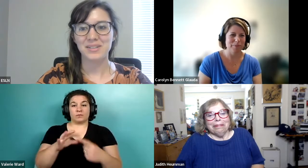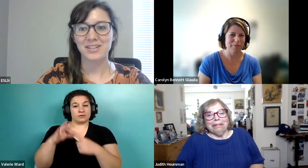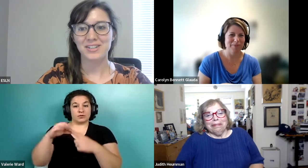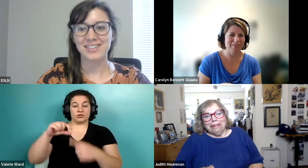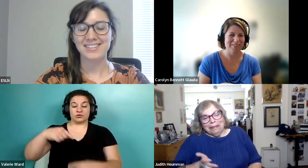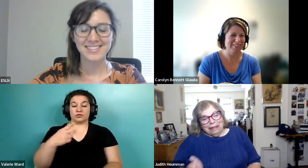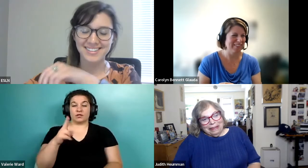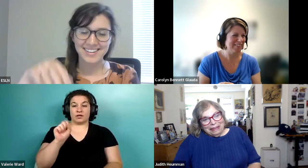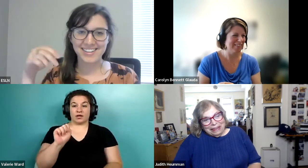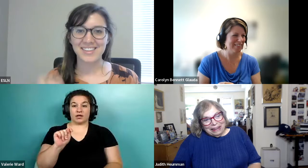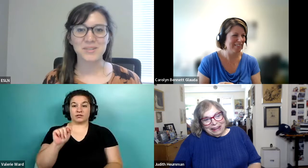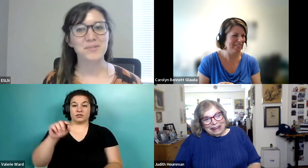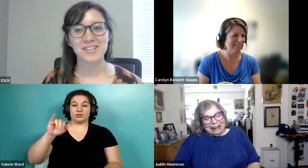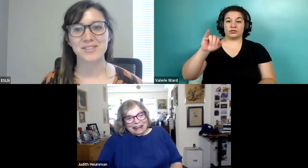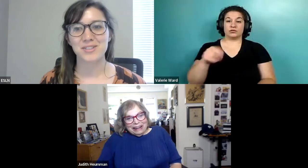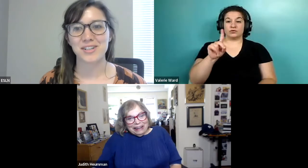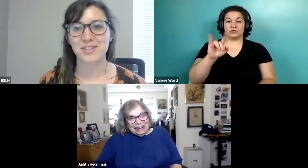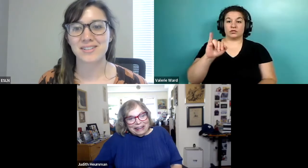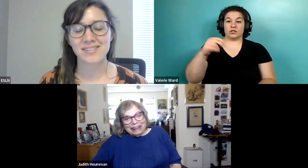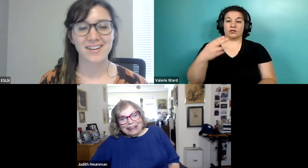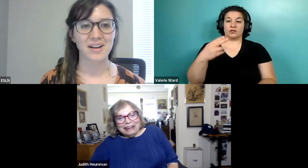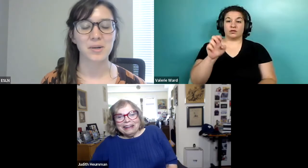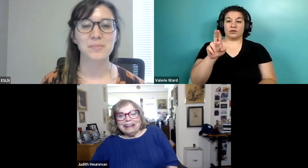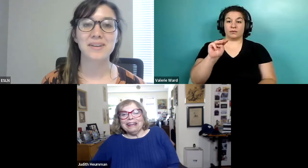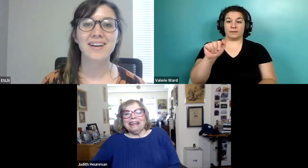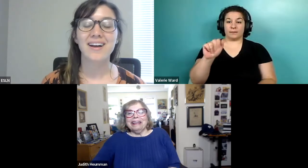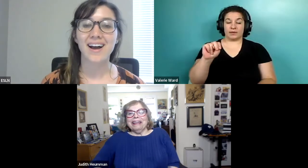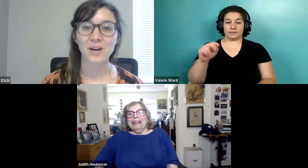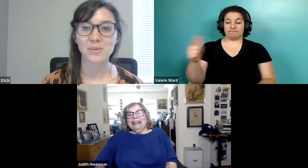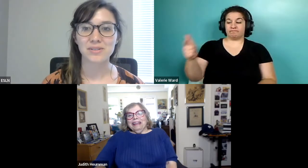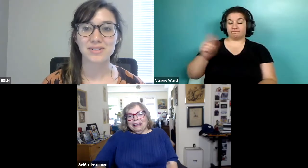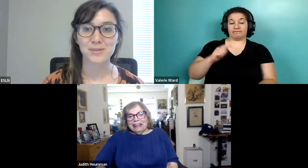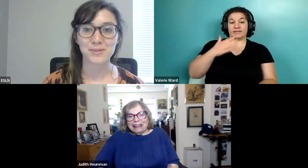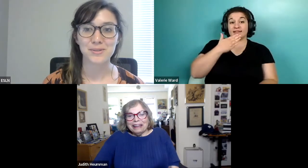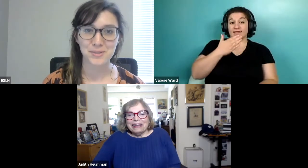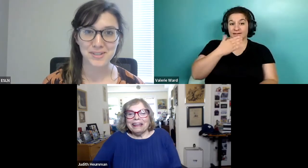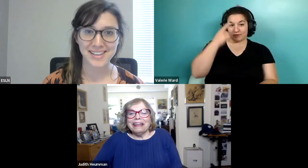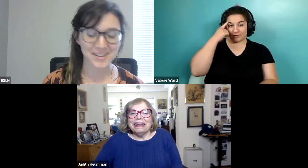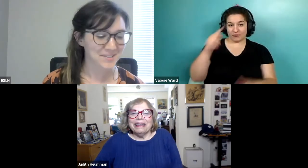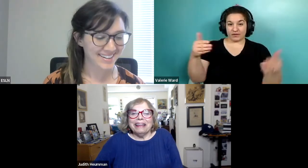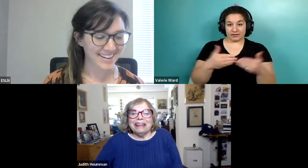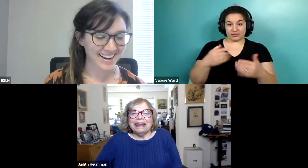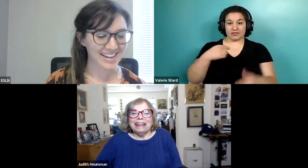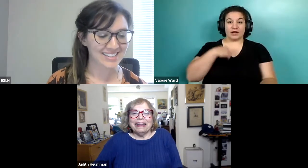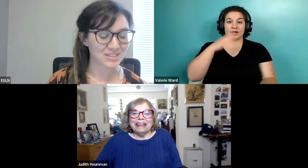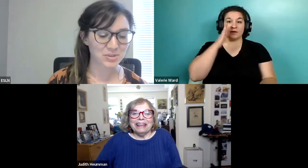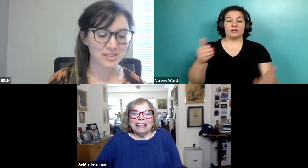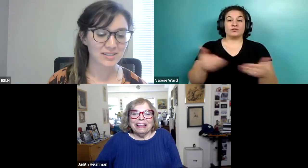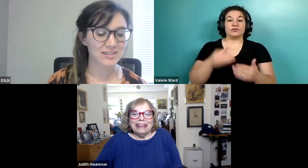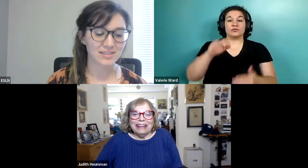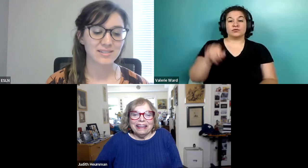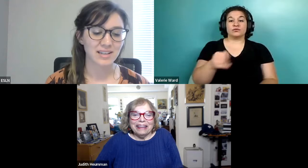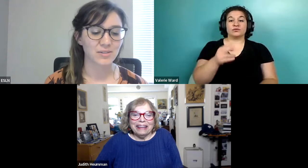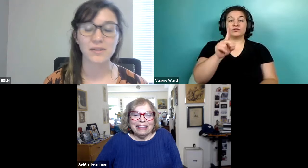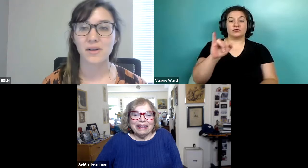Thank you, Carolyn. Thank you for that introduction. I will introduce Judy now. And